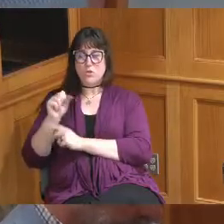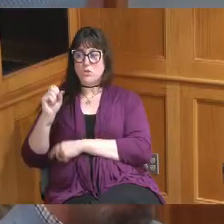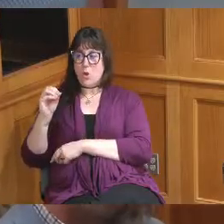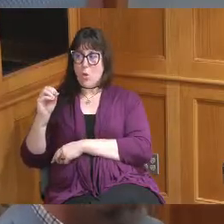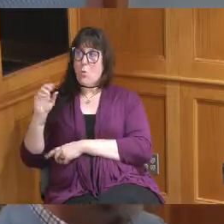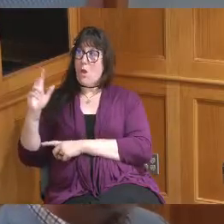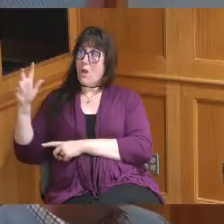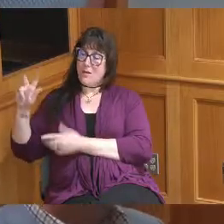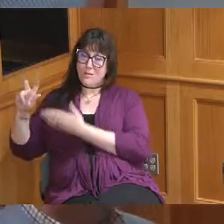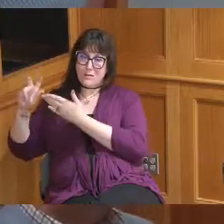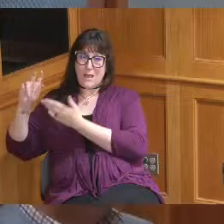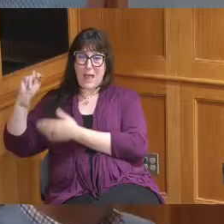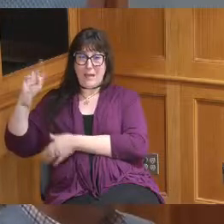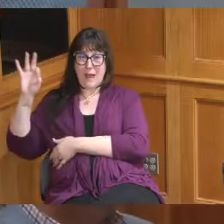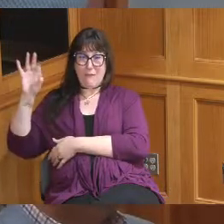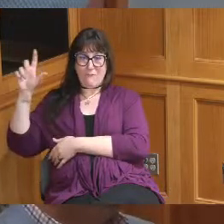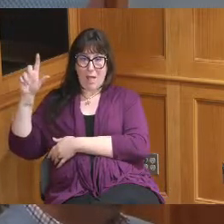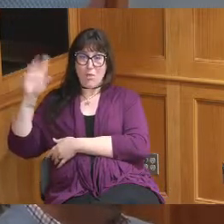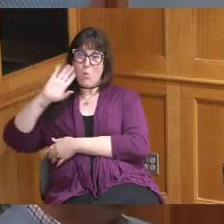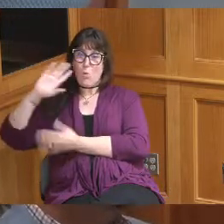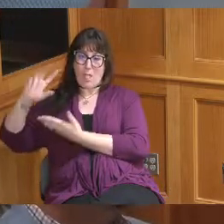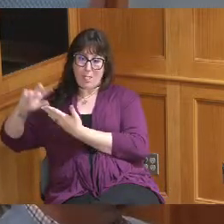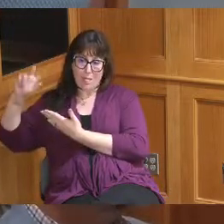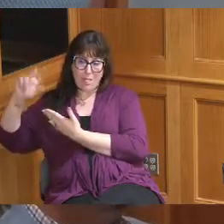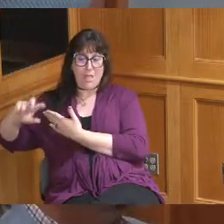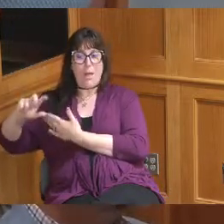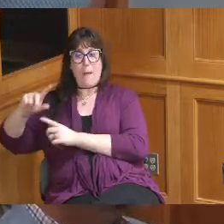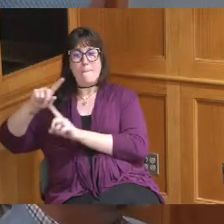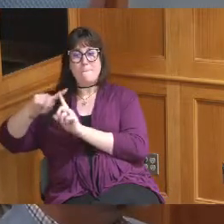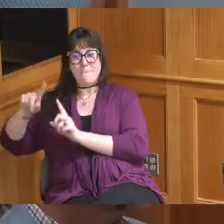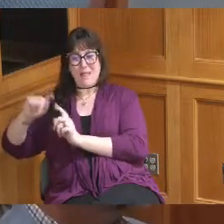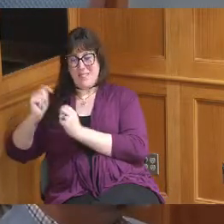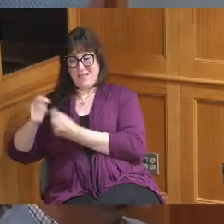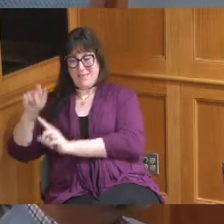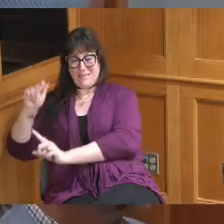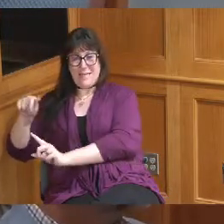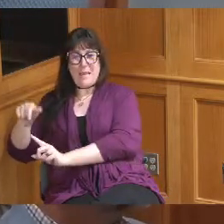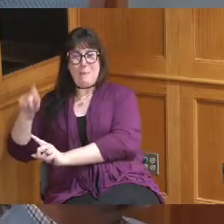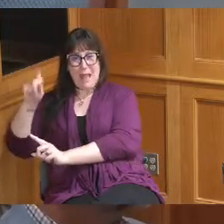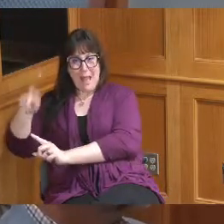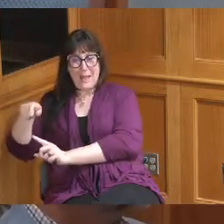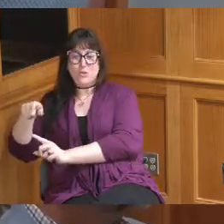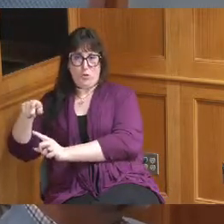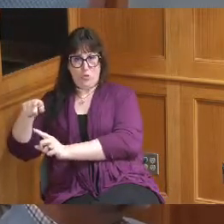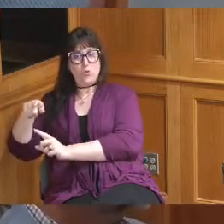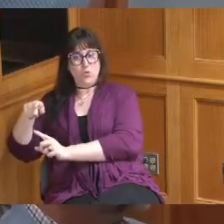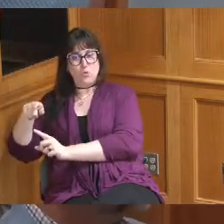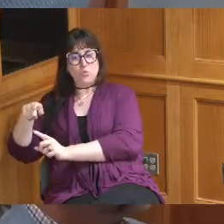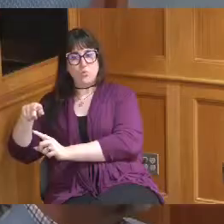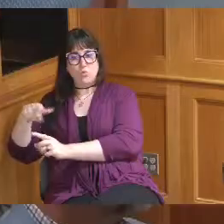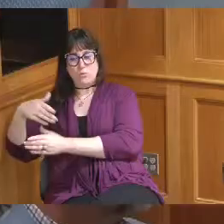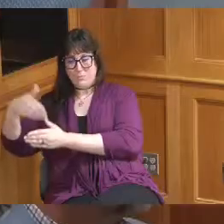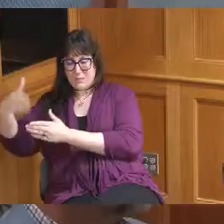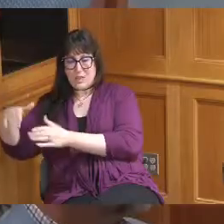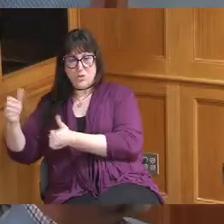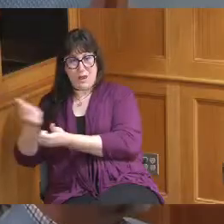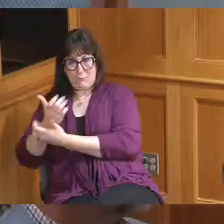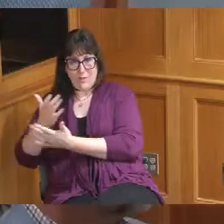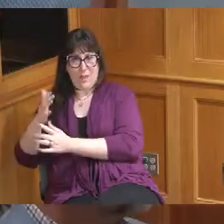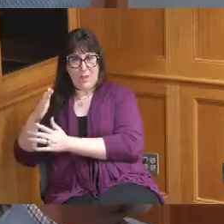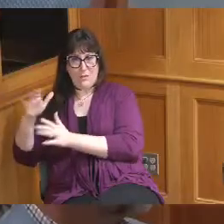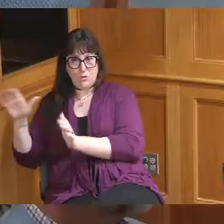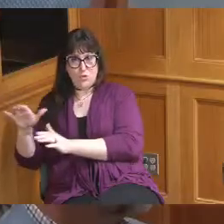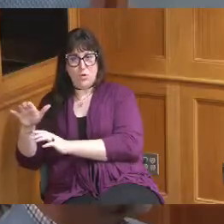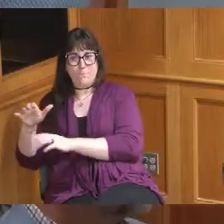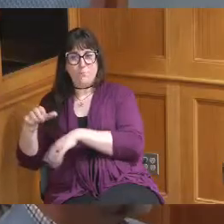contributing, but it is basically on the back of the team to make good on their promises to the league. That's called the G5 program. I always thought it matched like